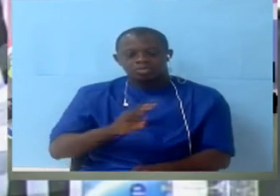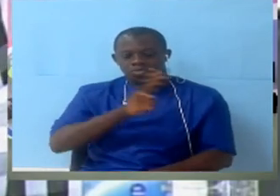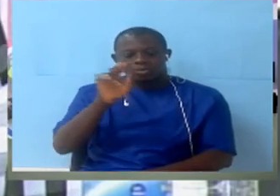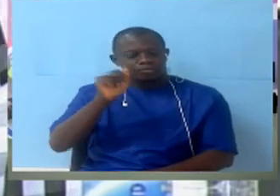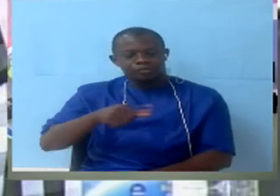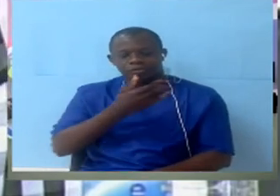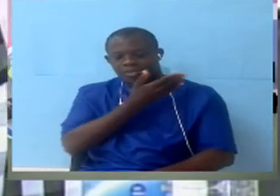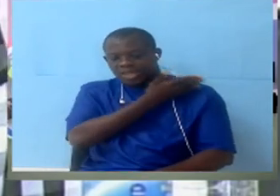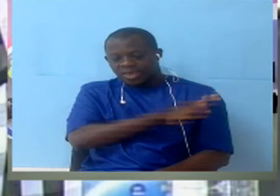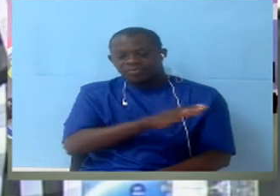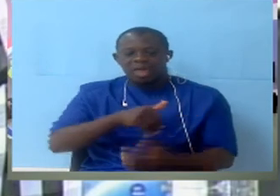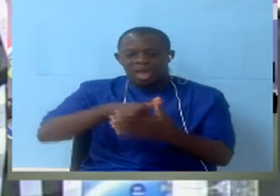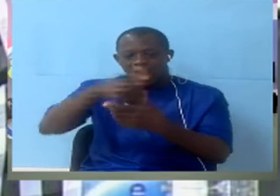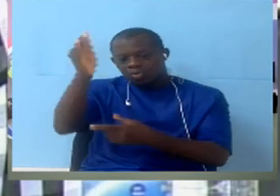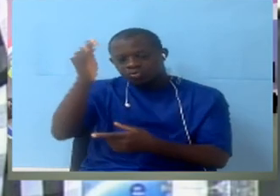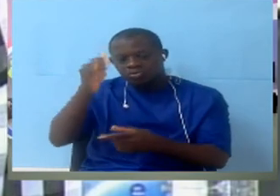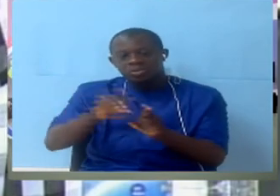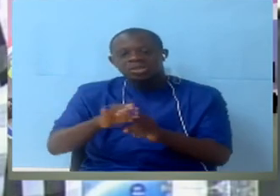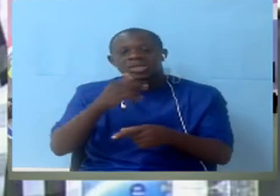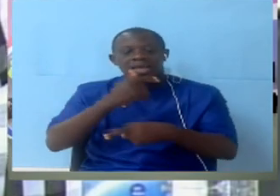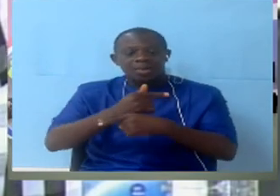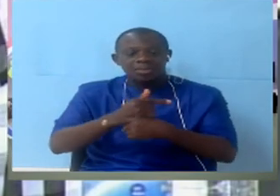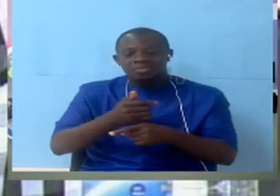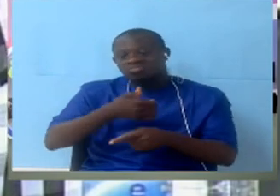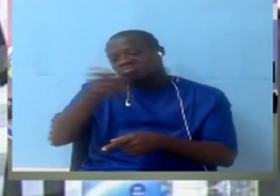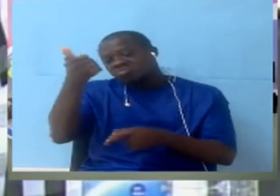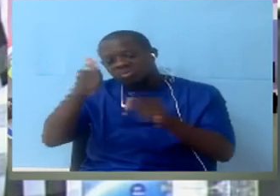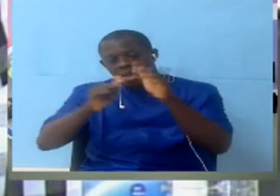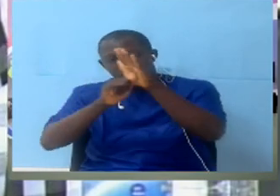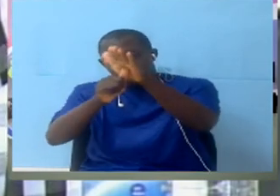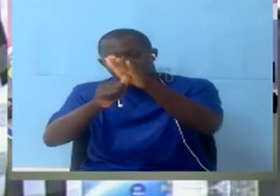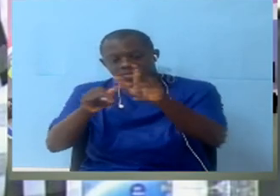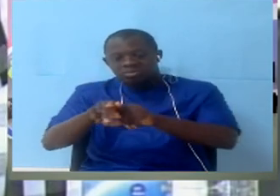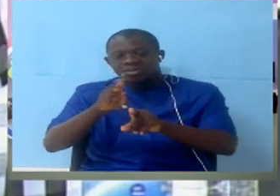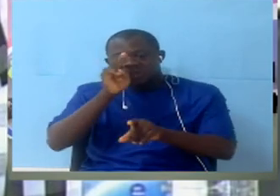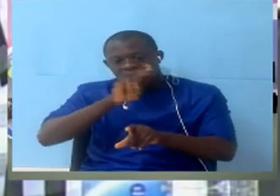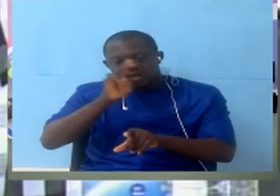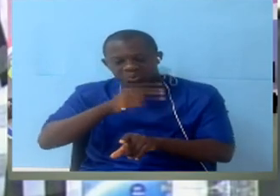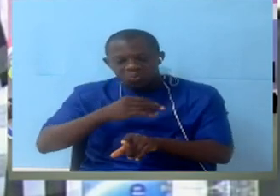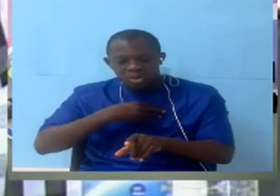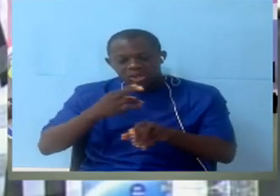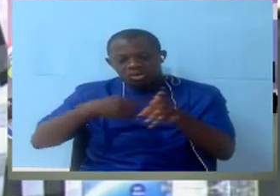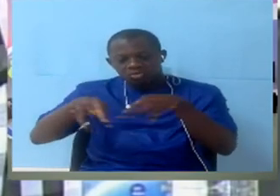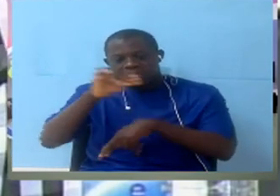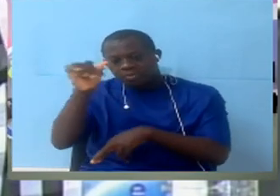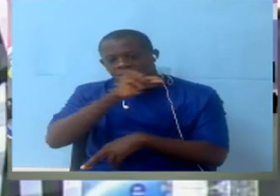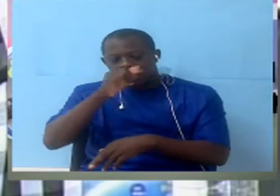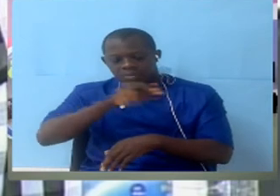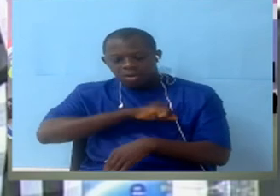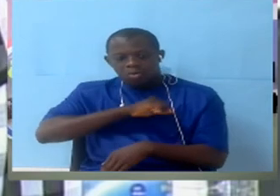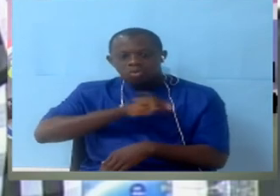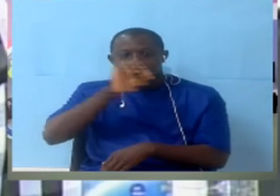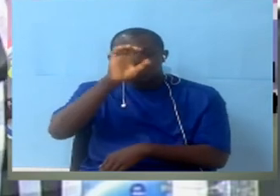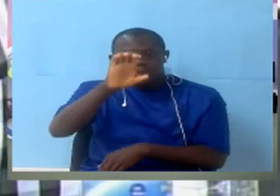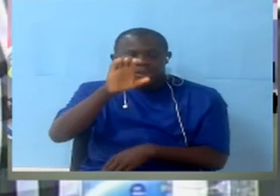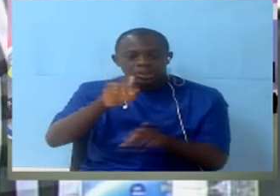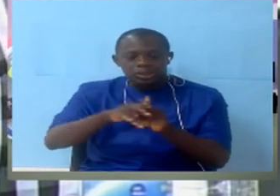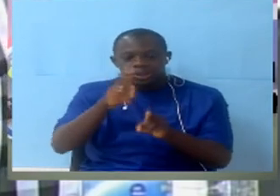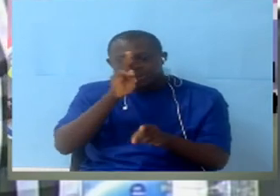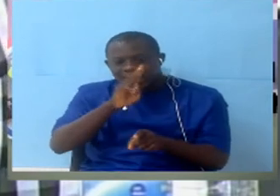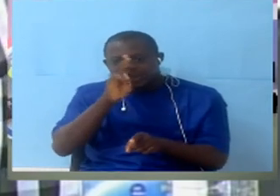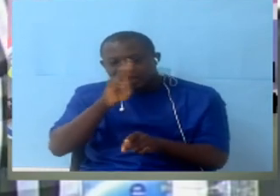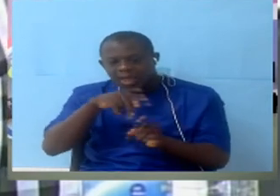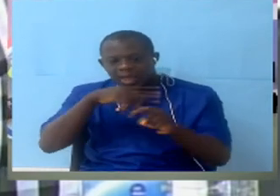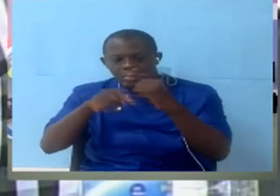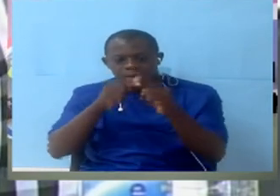wouldn't have gone out to go to the embassy somewhere to try and come back to my own country. Ka wo negotiate. To negotiate